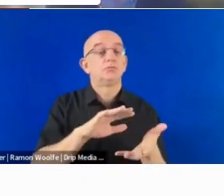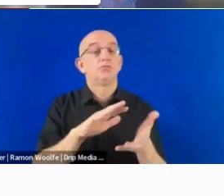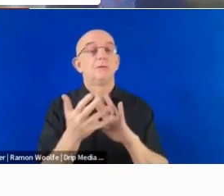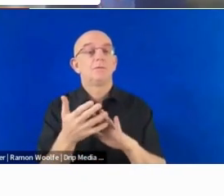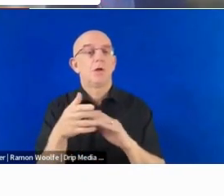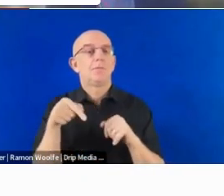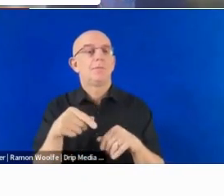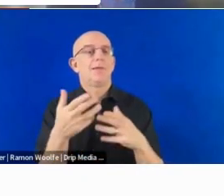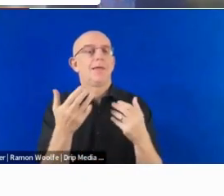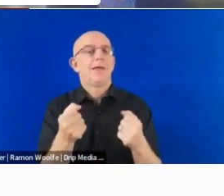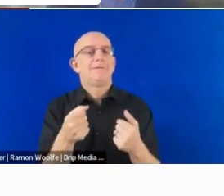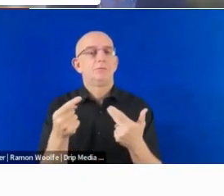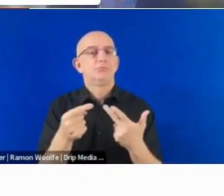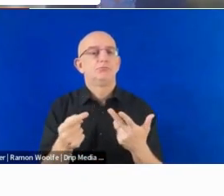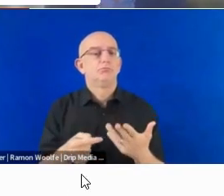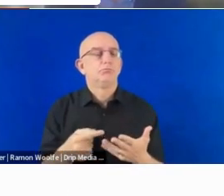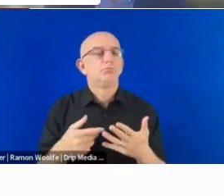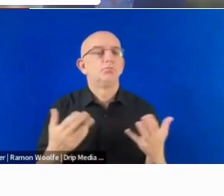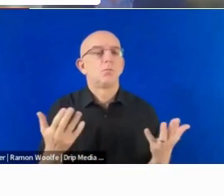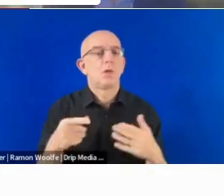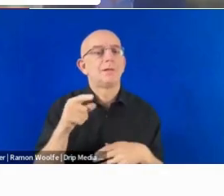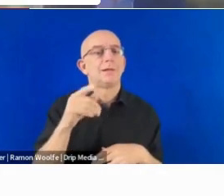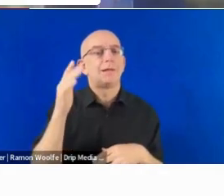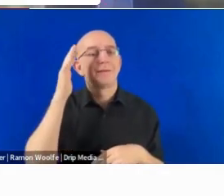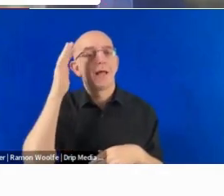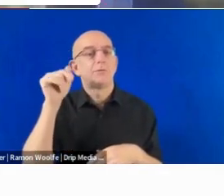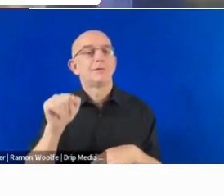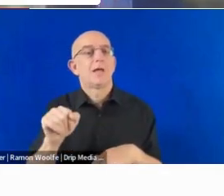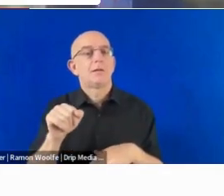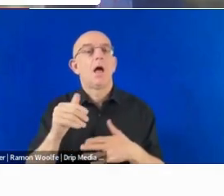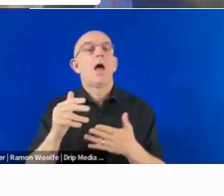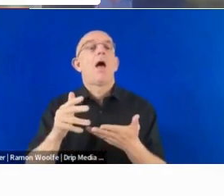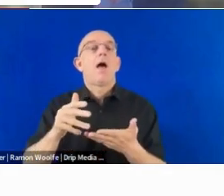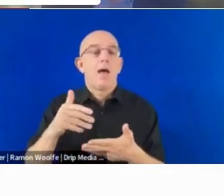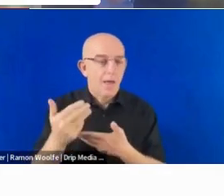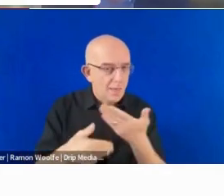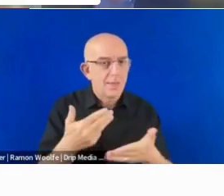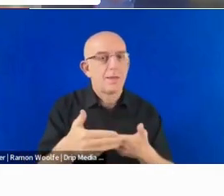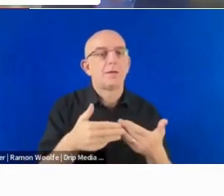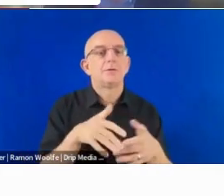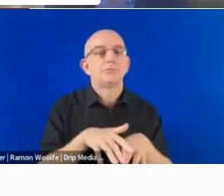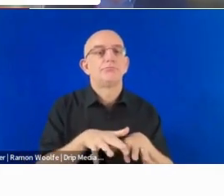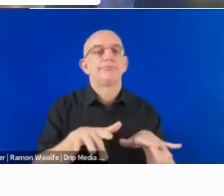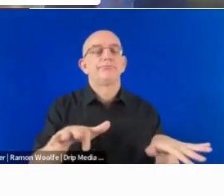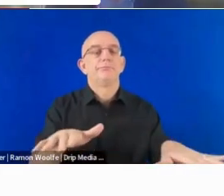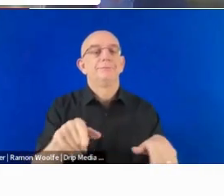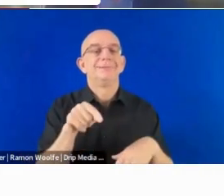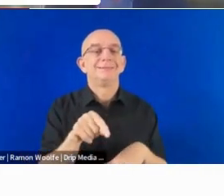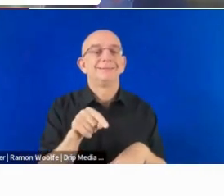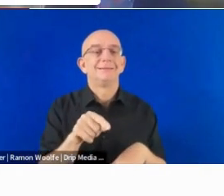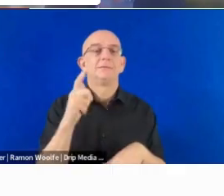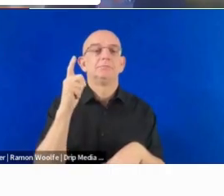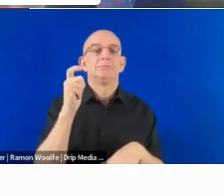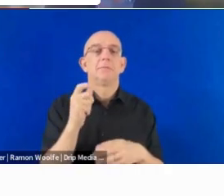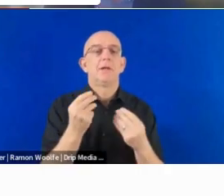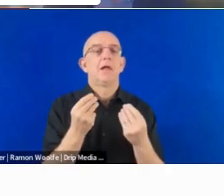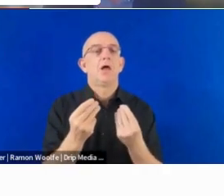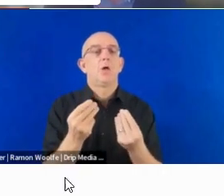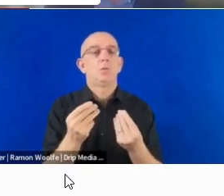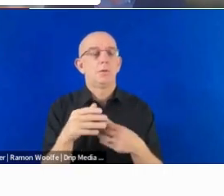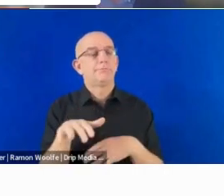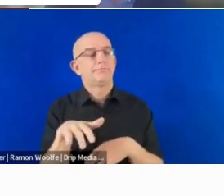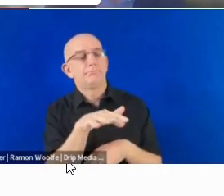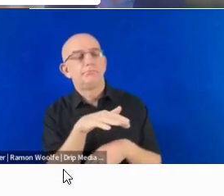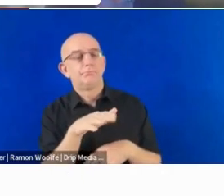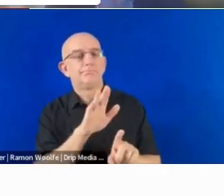by recognizing local knowledge. Transform is also solution-based and oriented, so there's